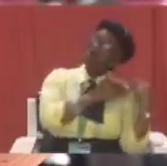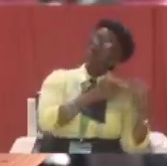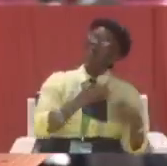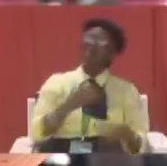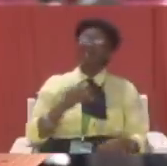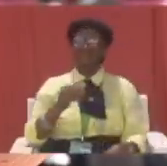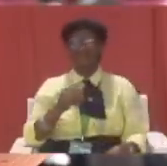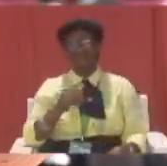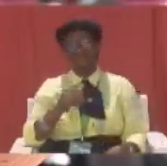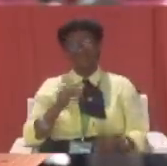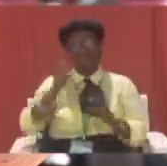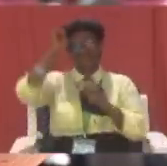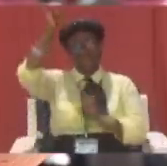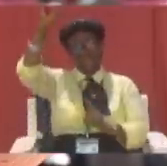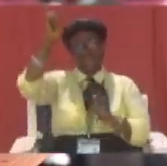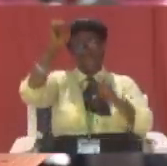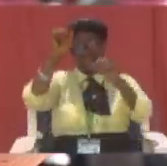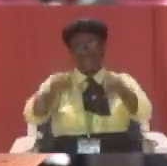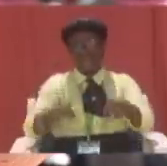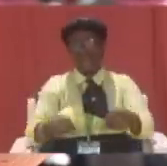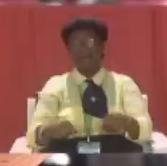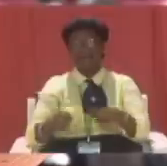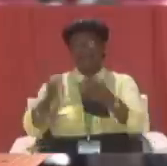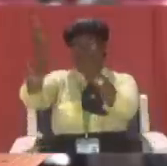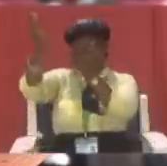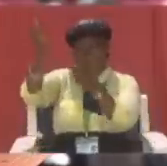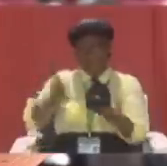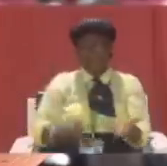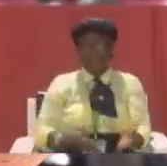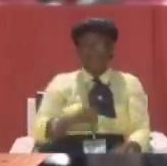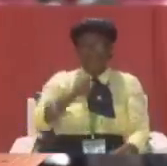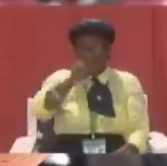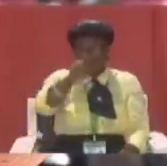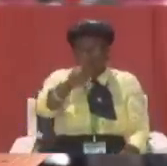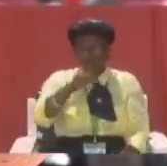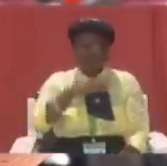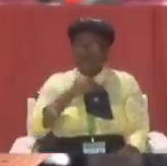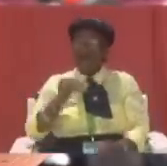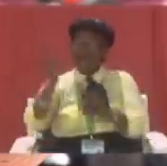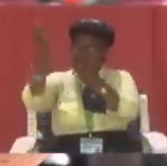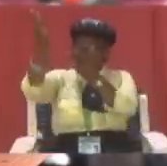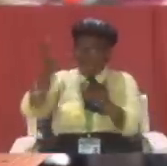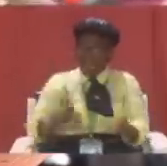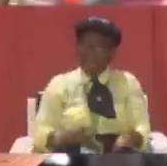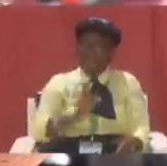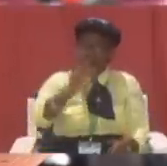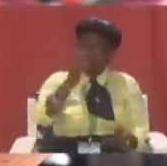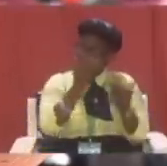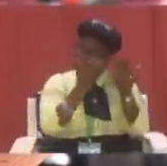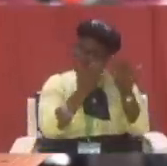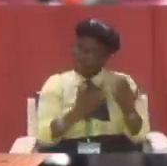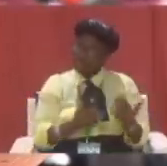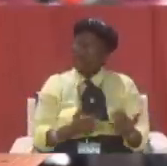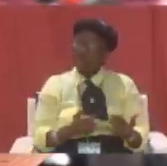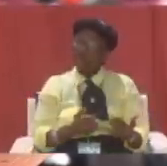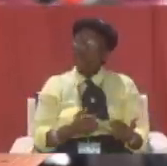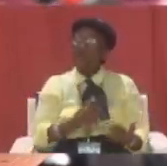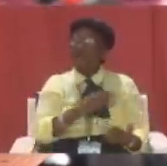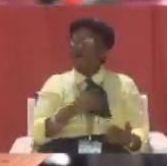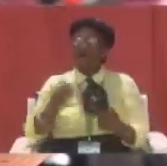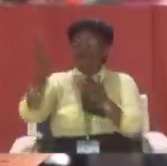He can carry you and carry your sorrow. He can carry you and carry your